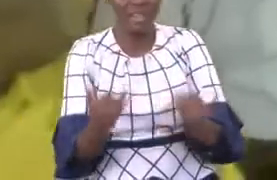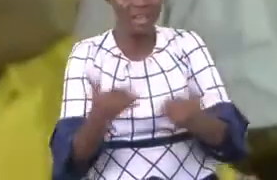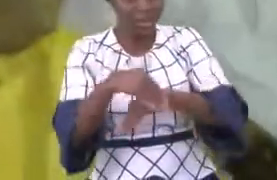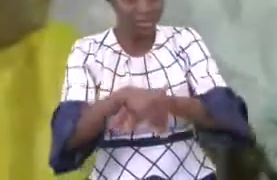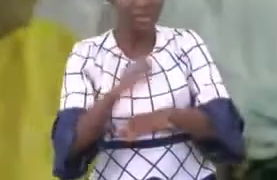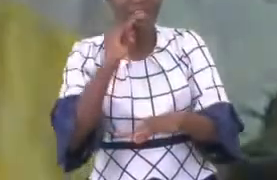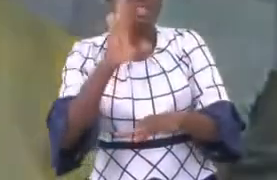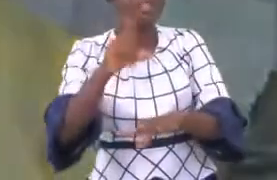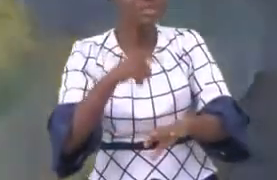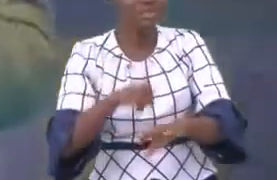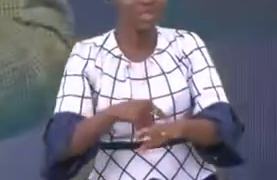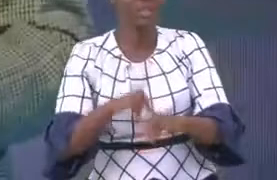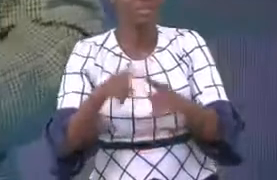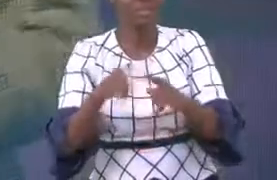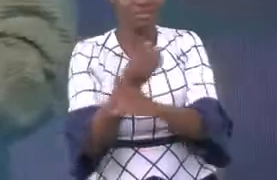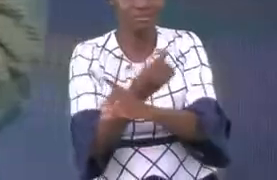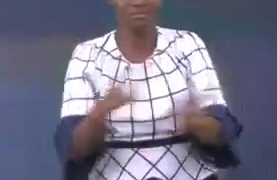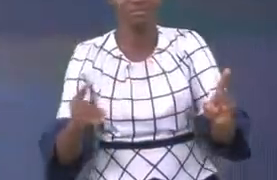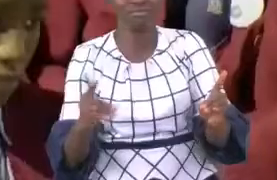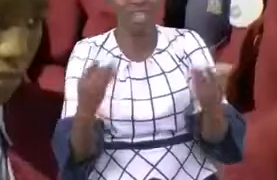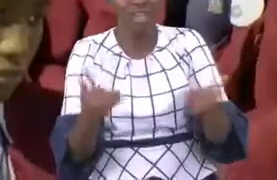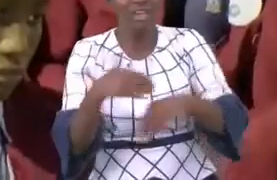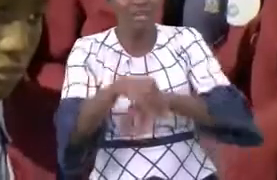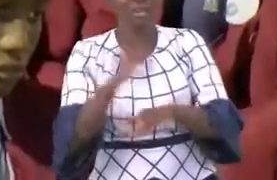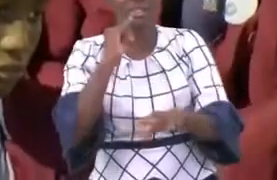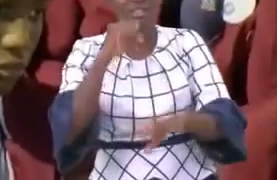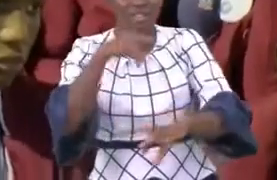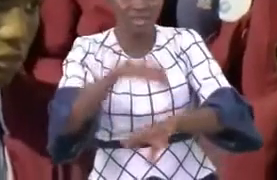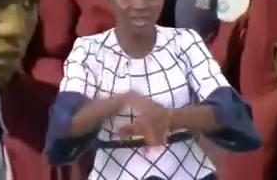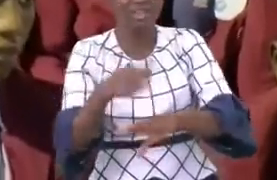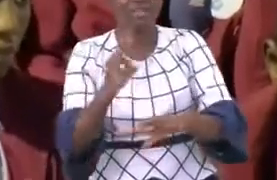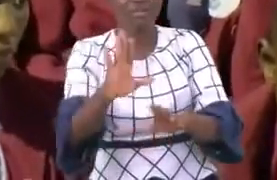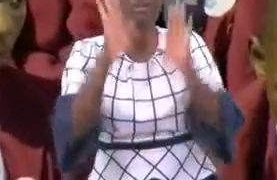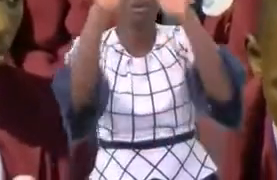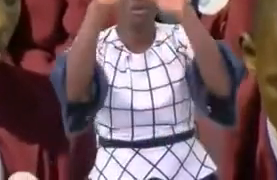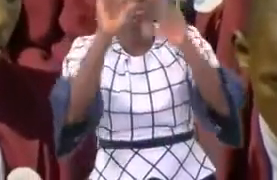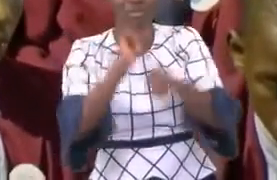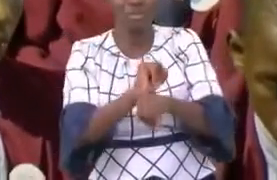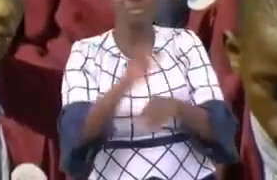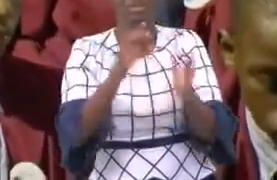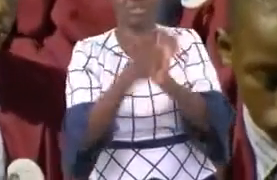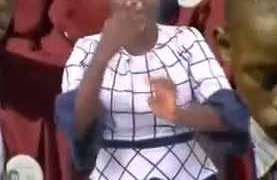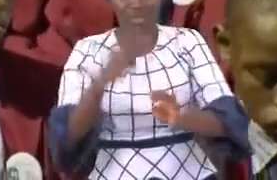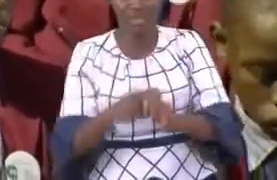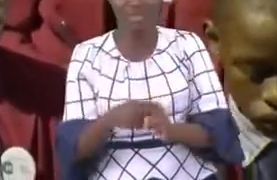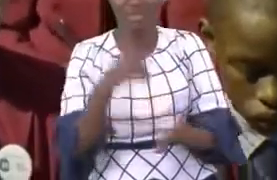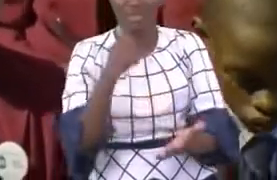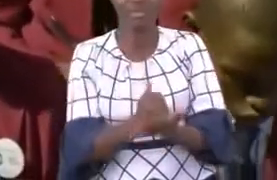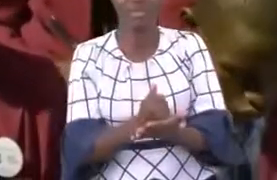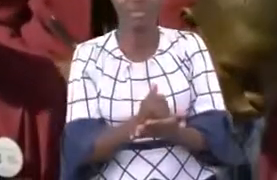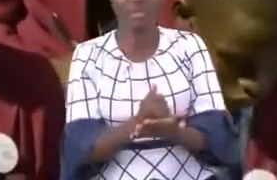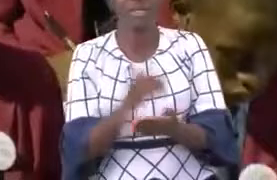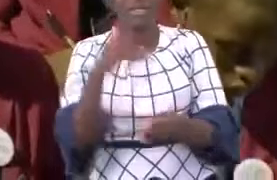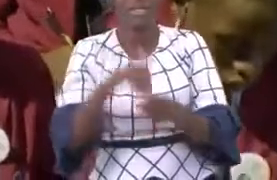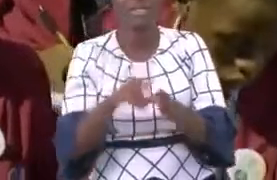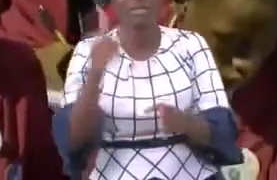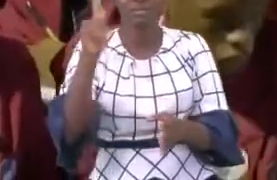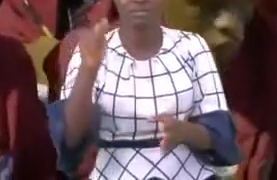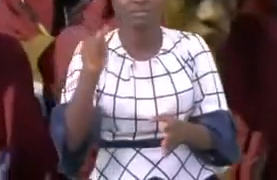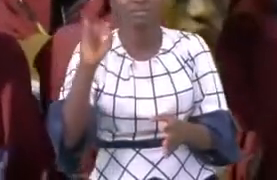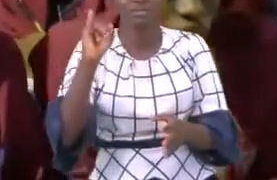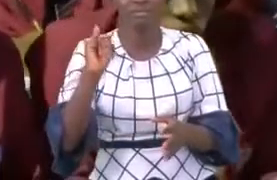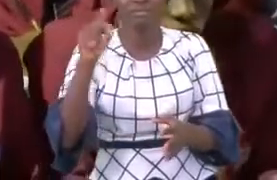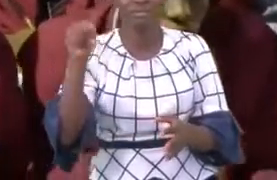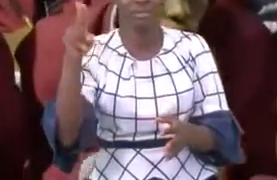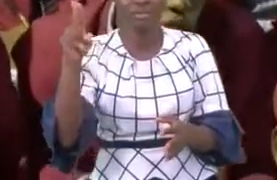miracle in Jesus' name. Look at Titus there. Titus chapter 1, and I'm